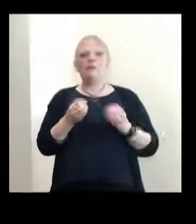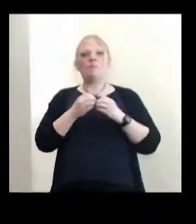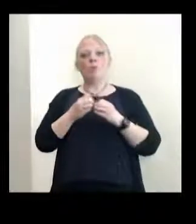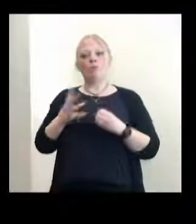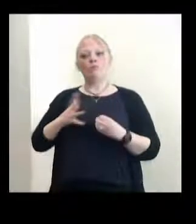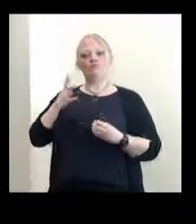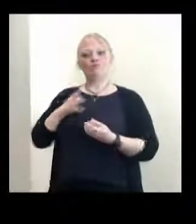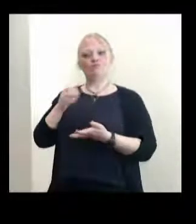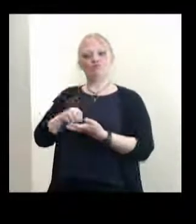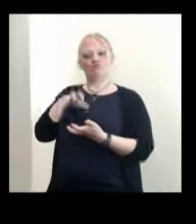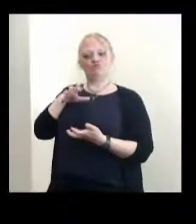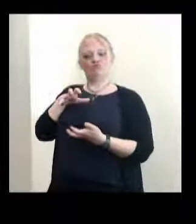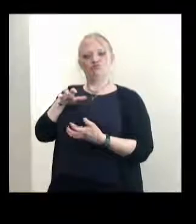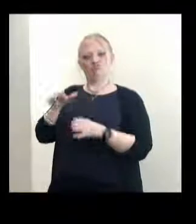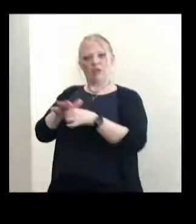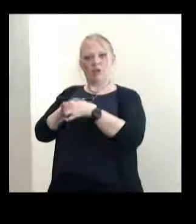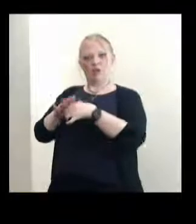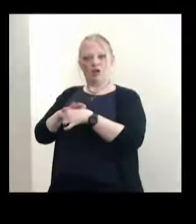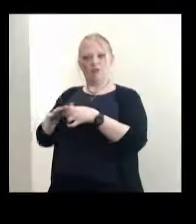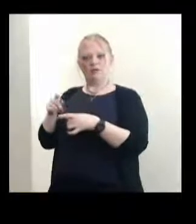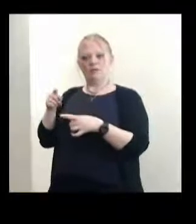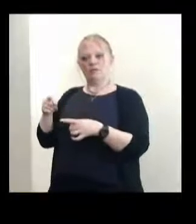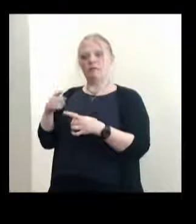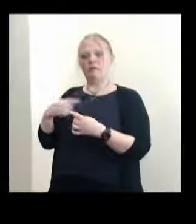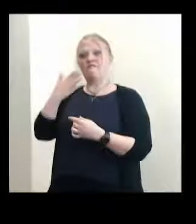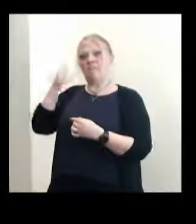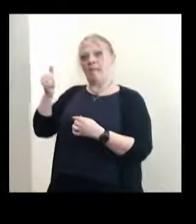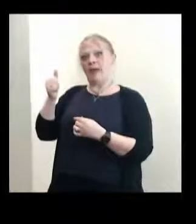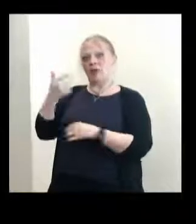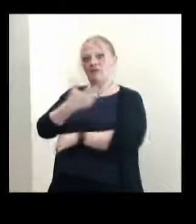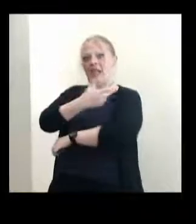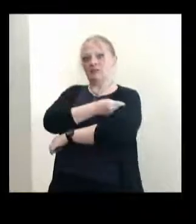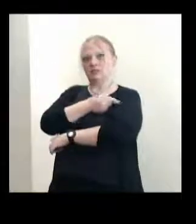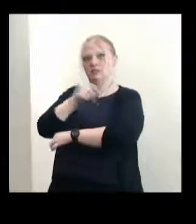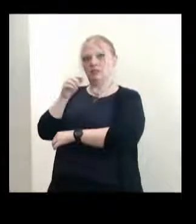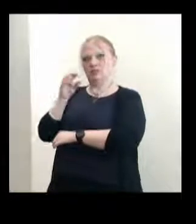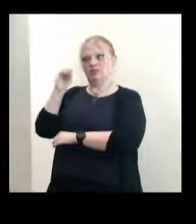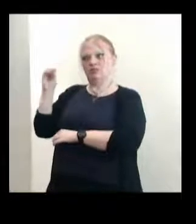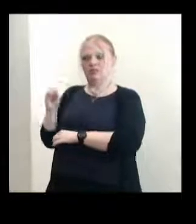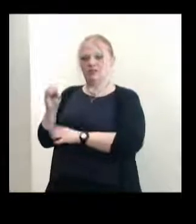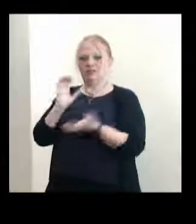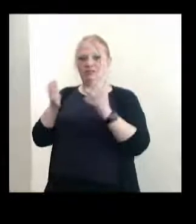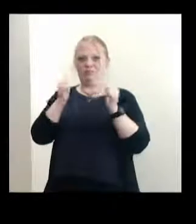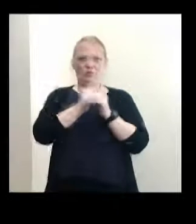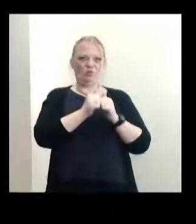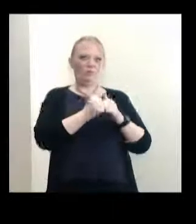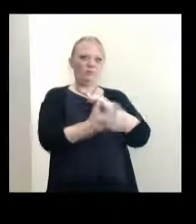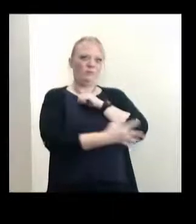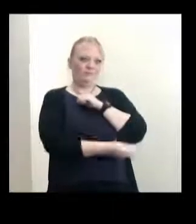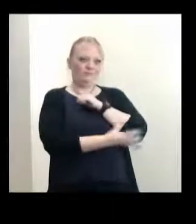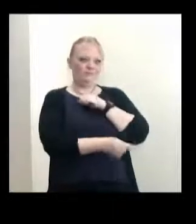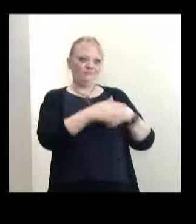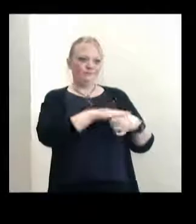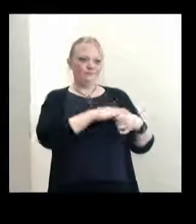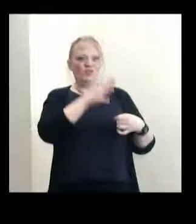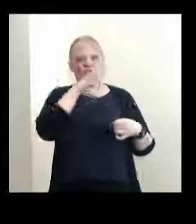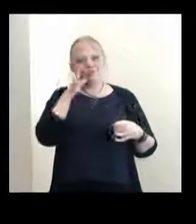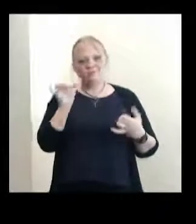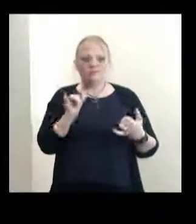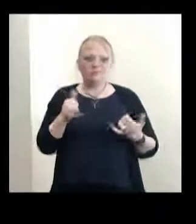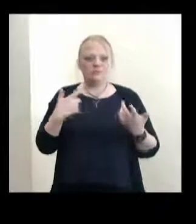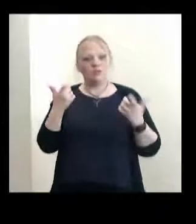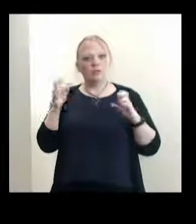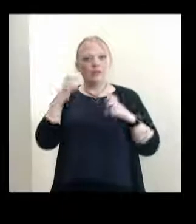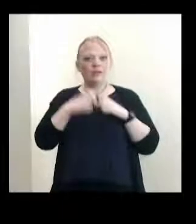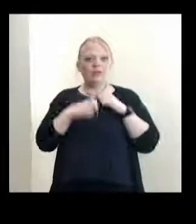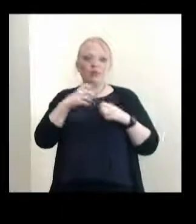have much higher rates than some of our poor areas. Our rural areas have lower rates than we'd like them to see, and also that's a big issue.